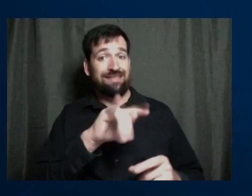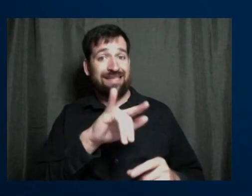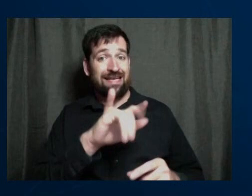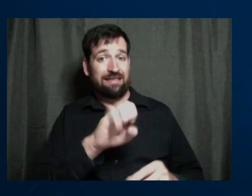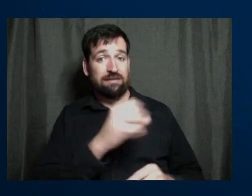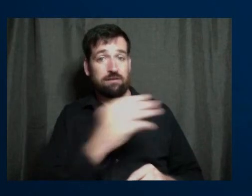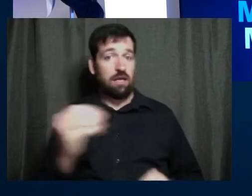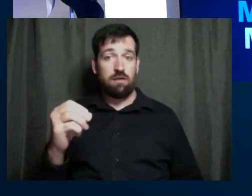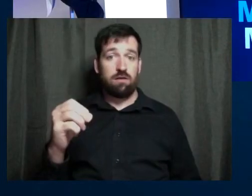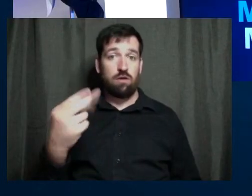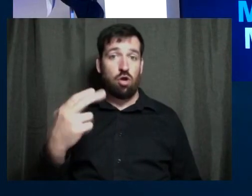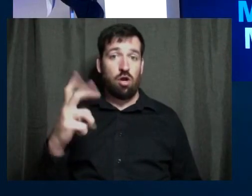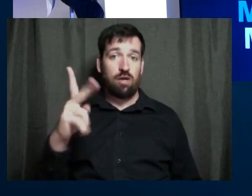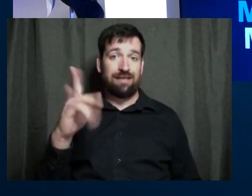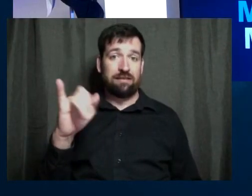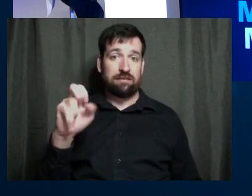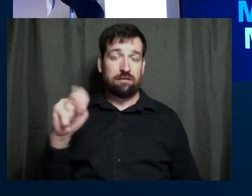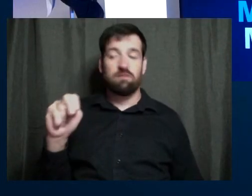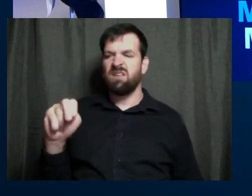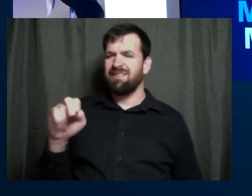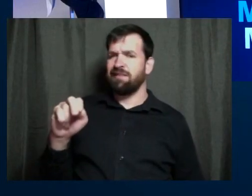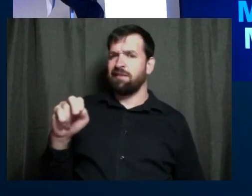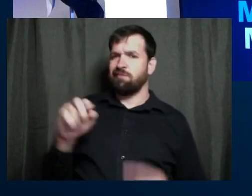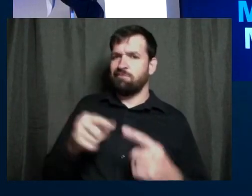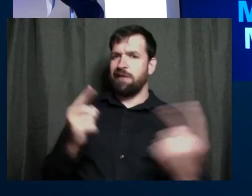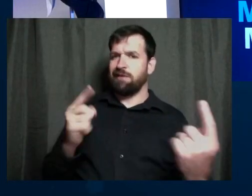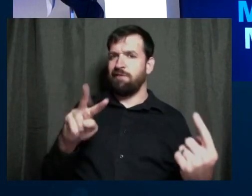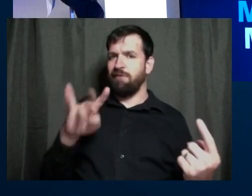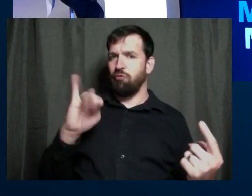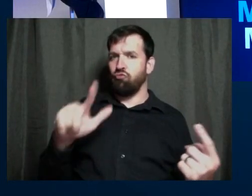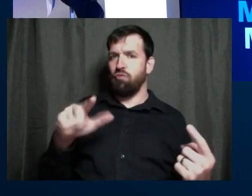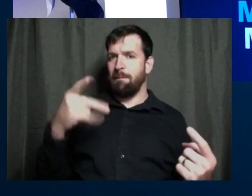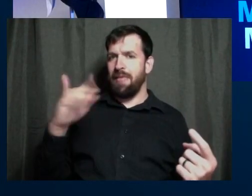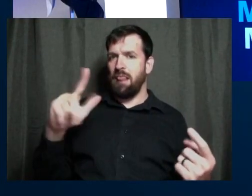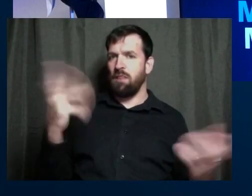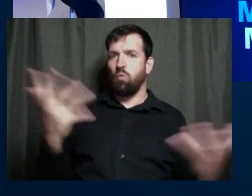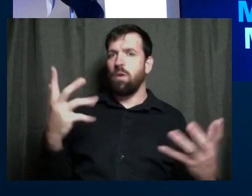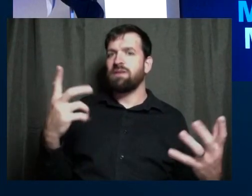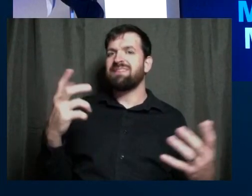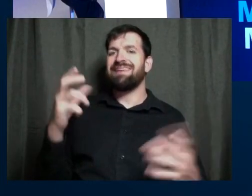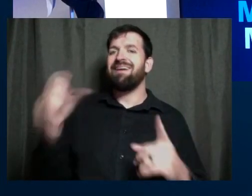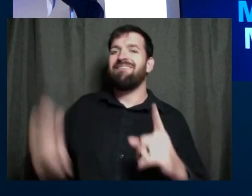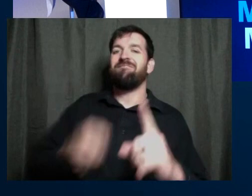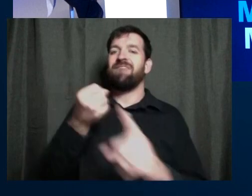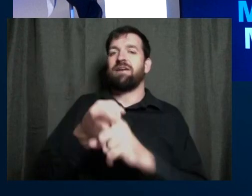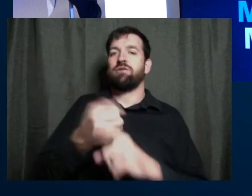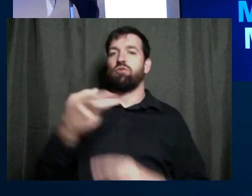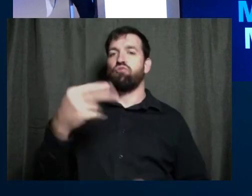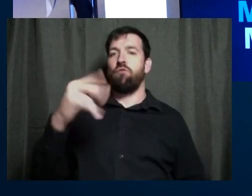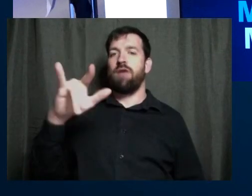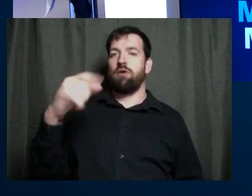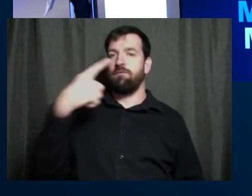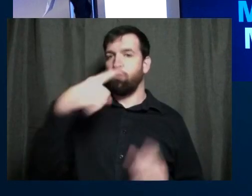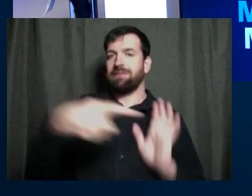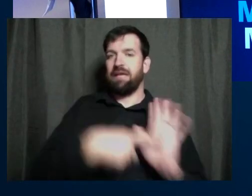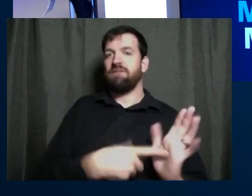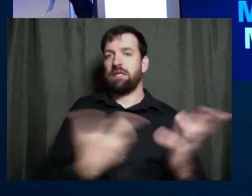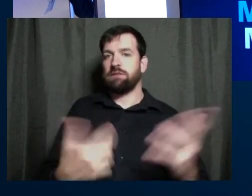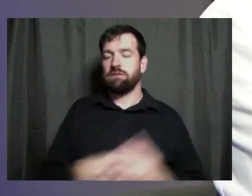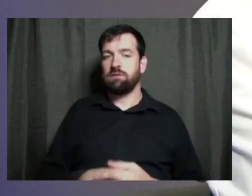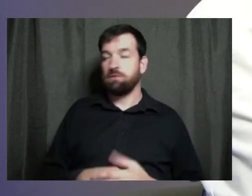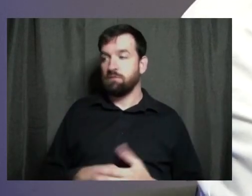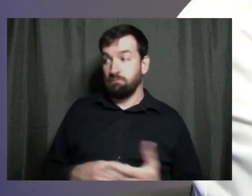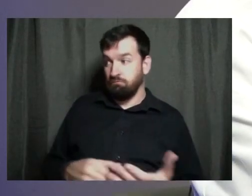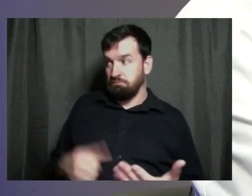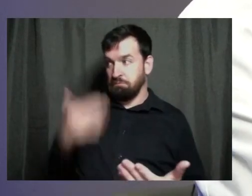says, as far as the antiviral pill, what does the effect profile look like as far as side effects? I know you mentioned that a little bit. We don't really know enough